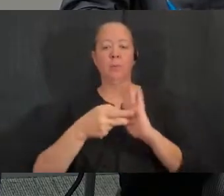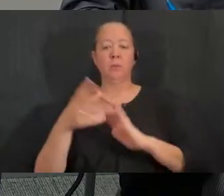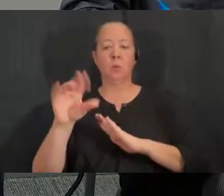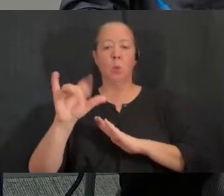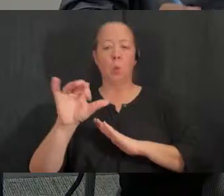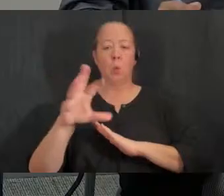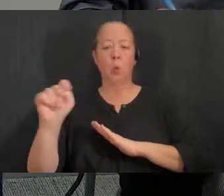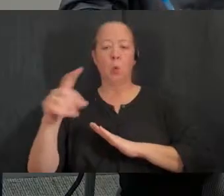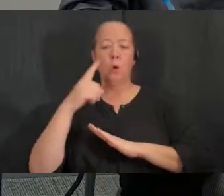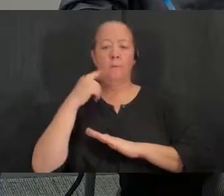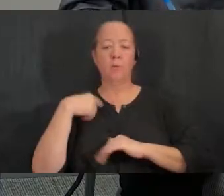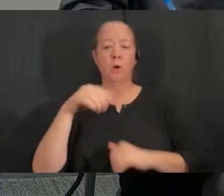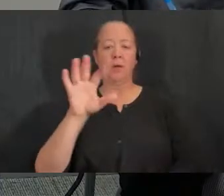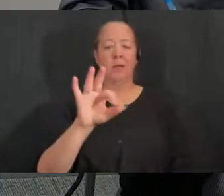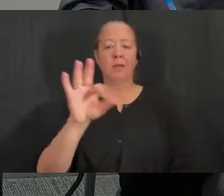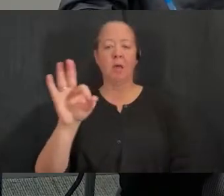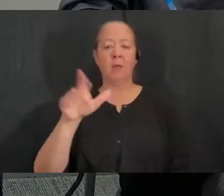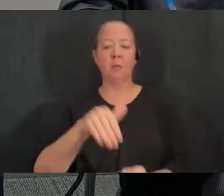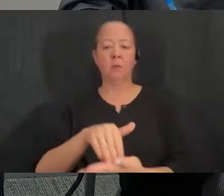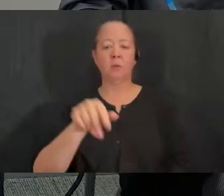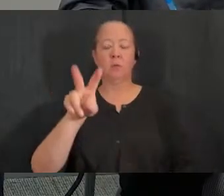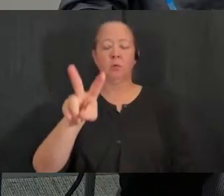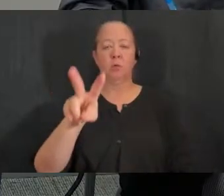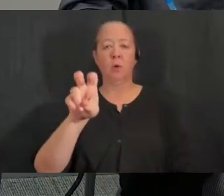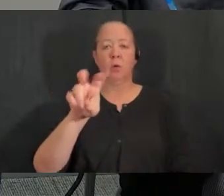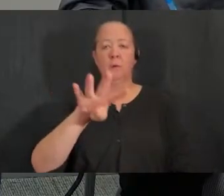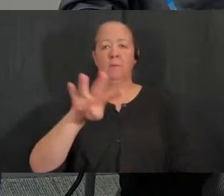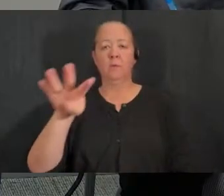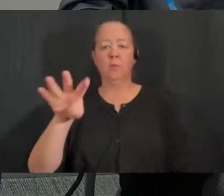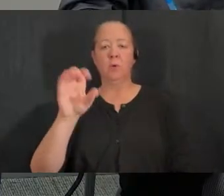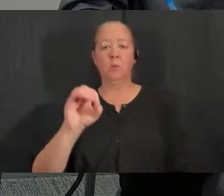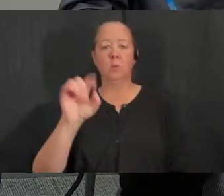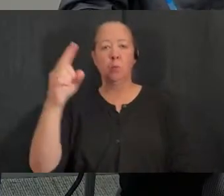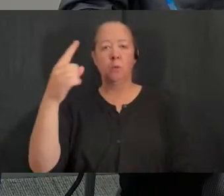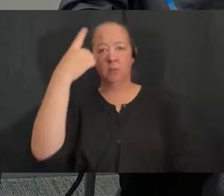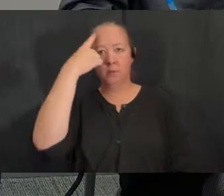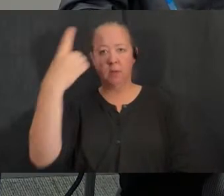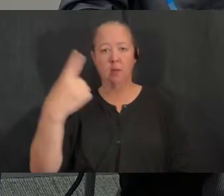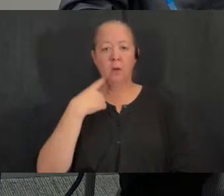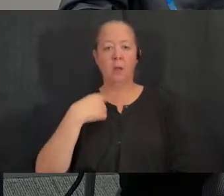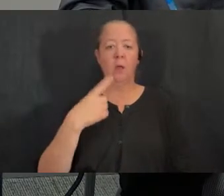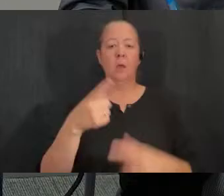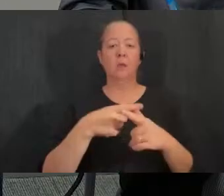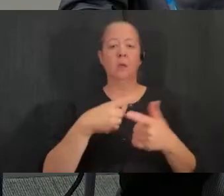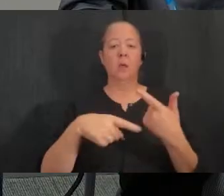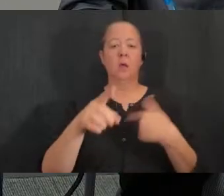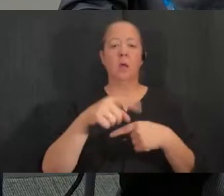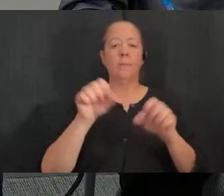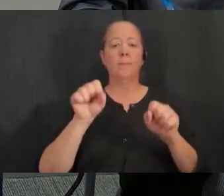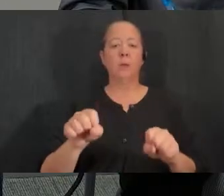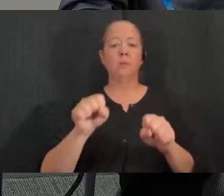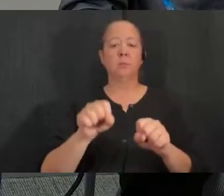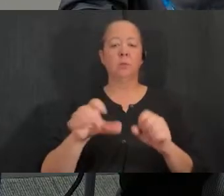$99,244.01, and a contingency of $78,713